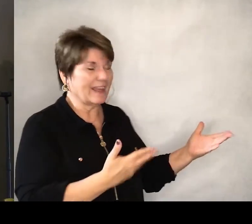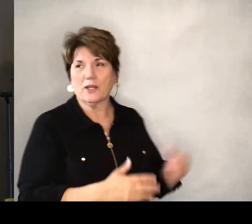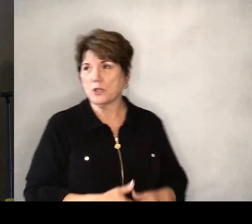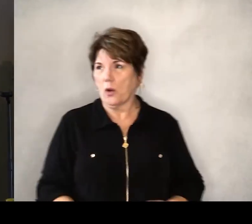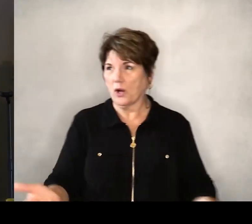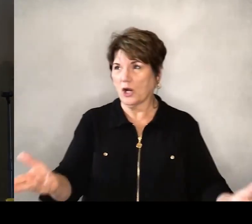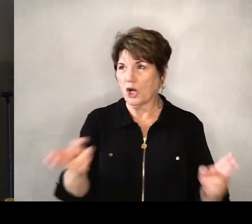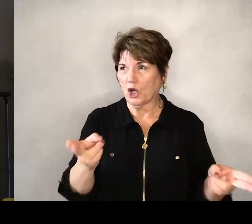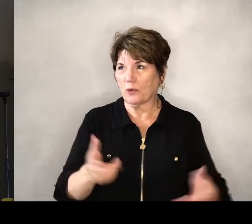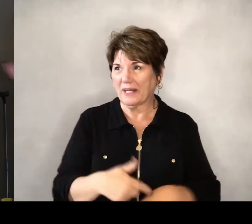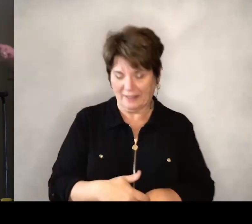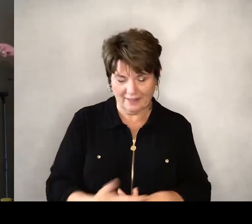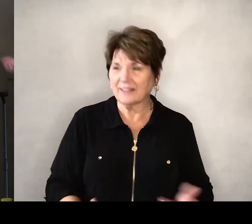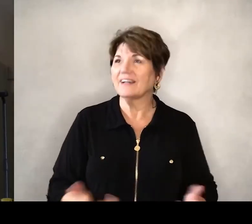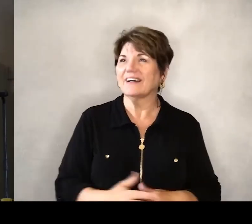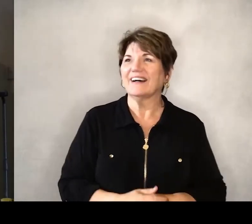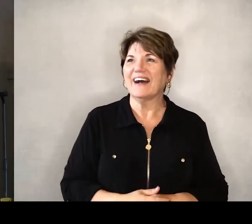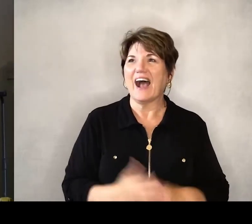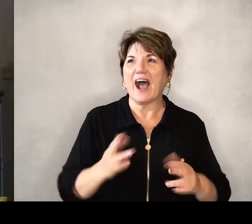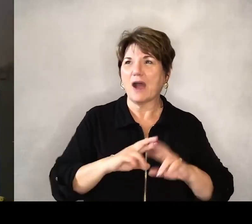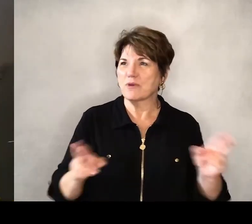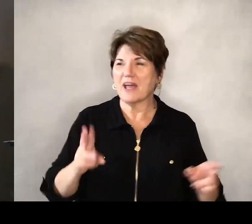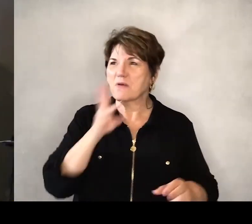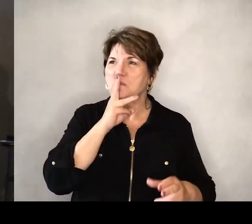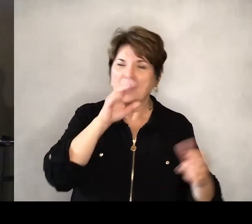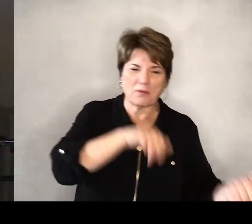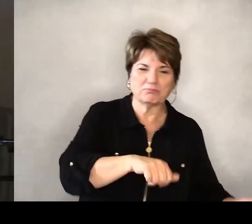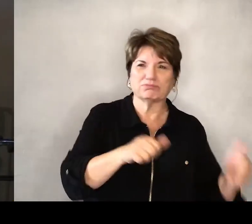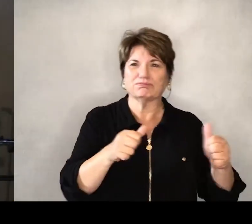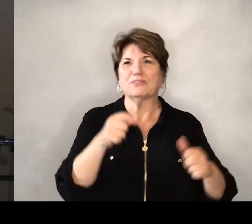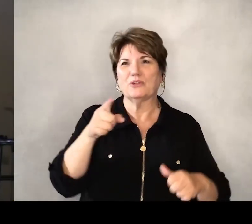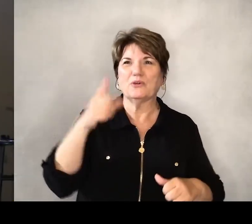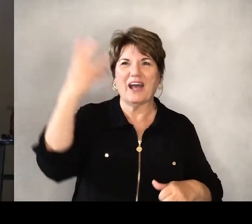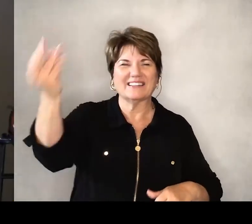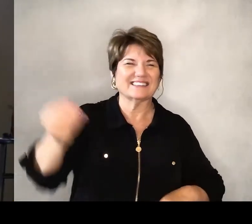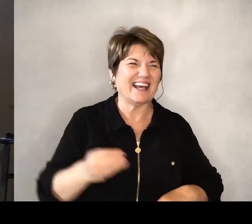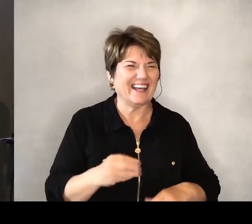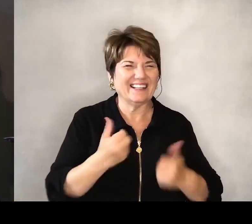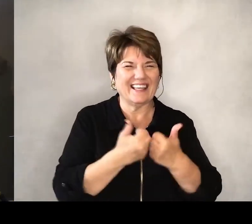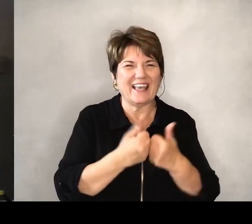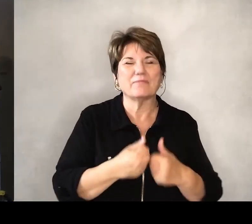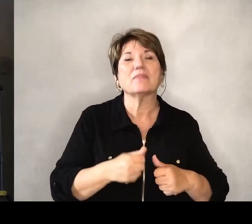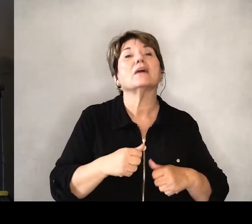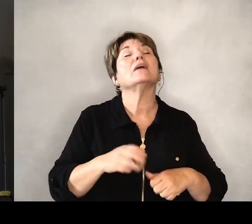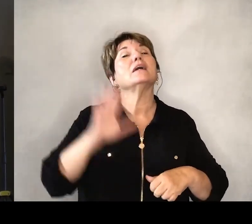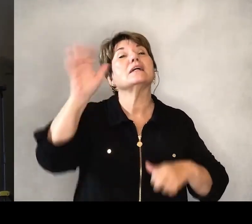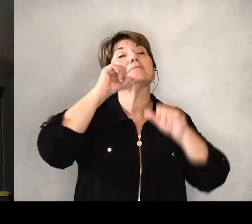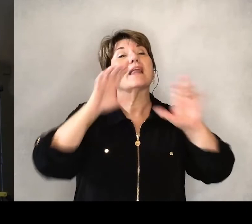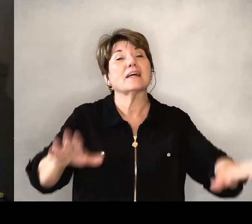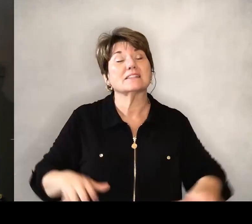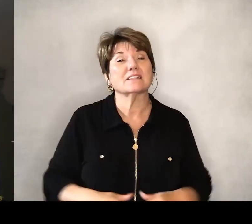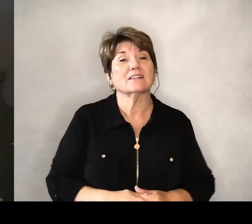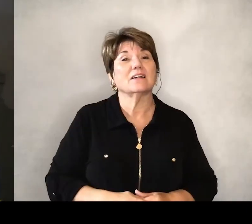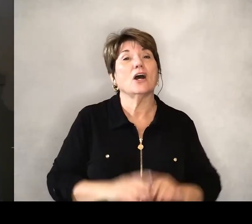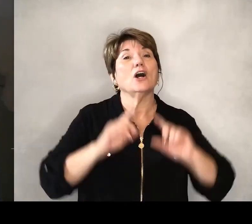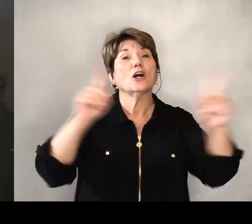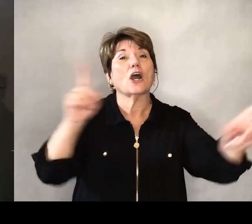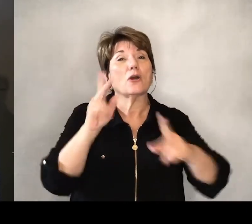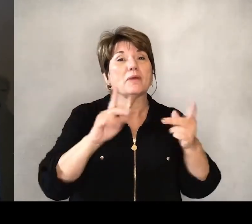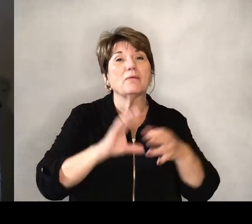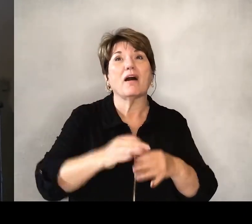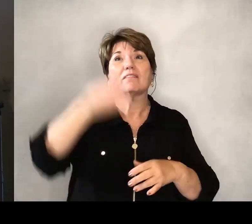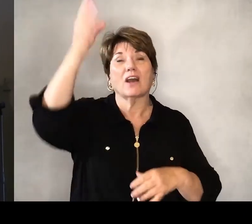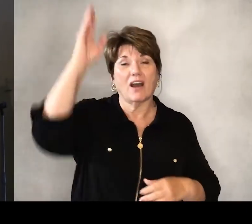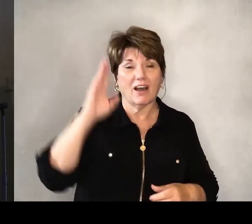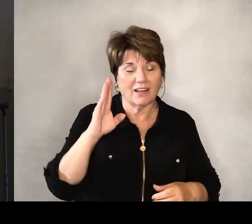like, no, can we just, I'm ready to dunk you. That's really what's going on there. Receive this blessing. Go, people of